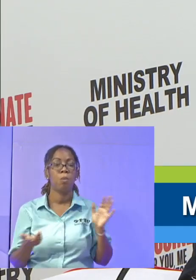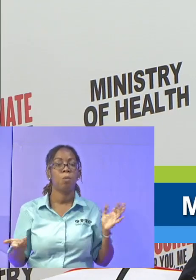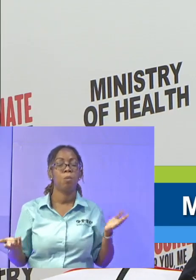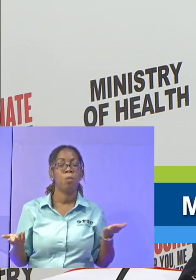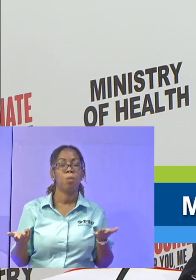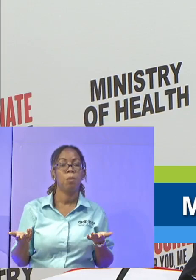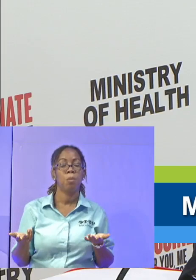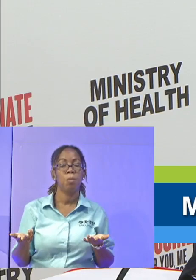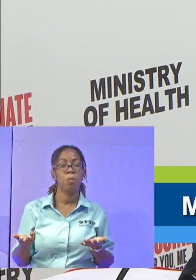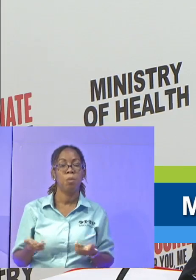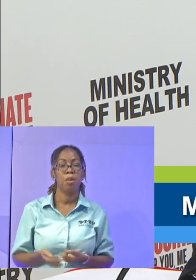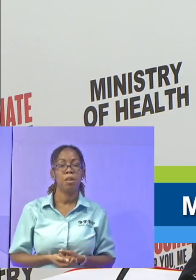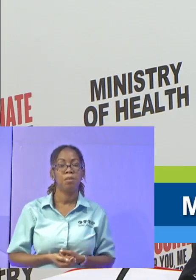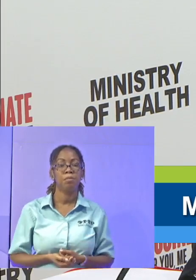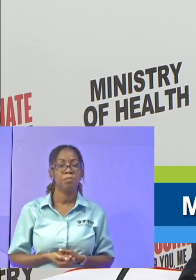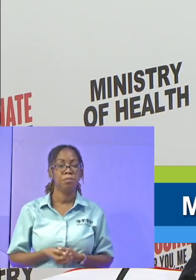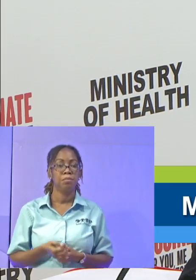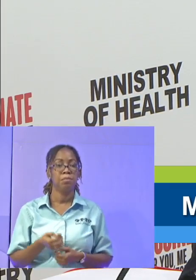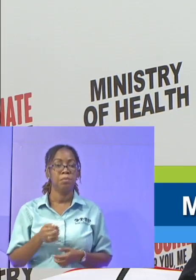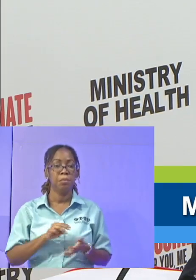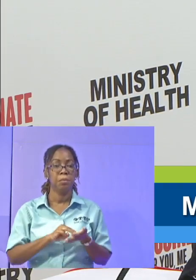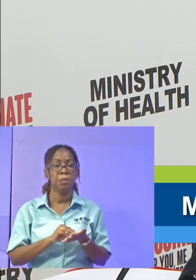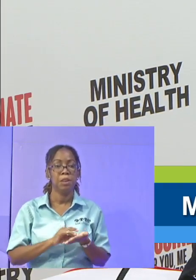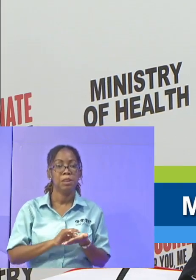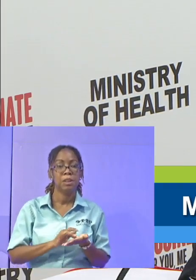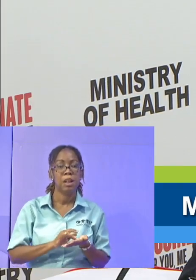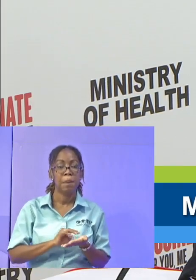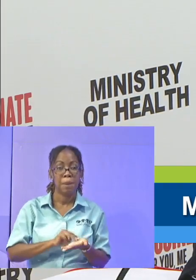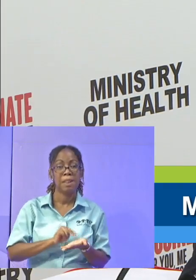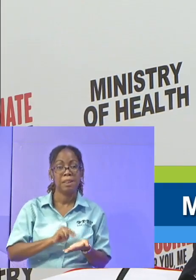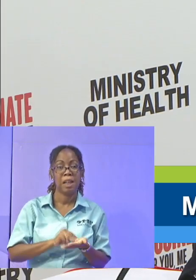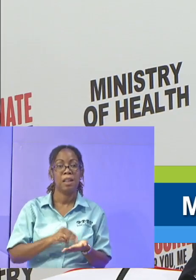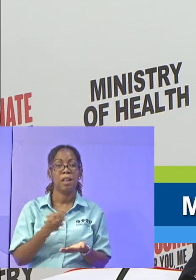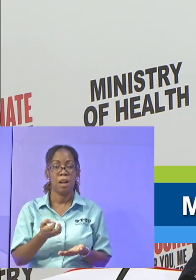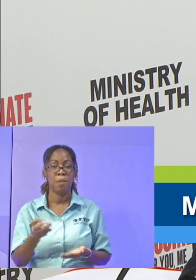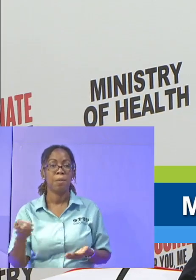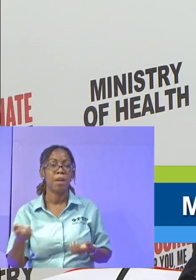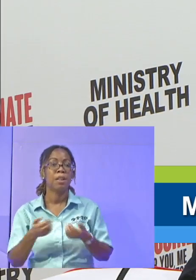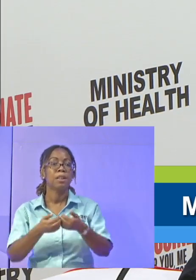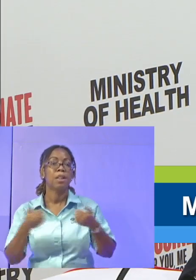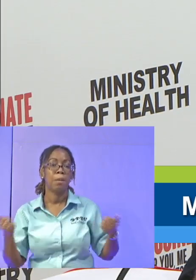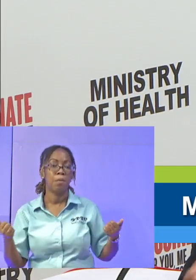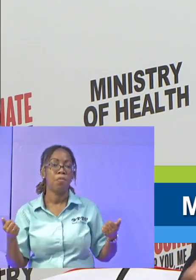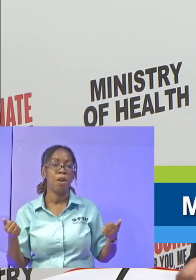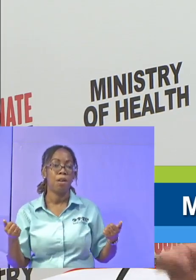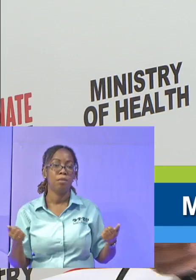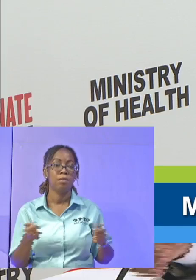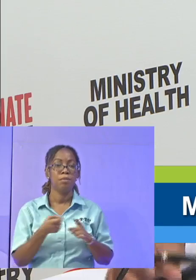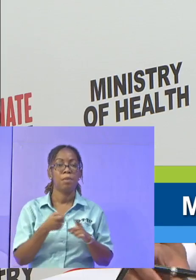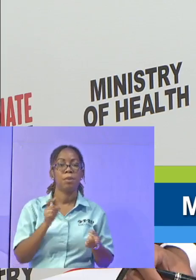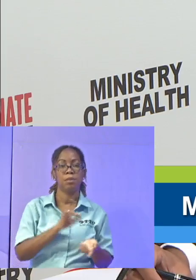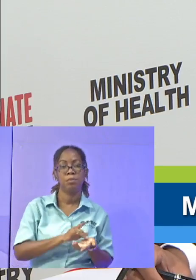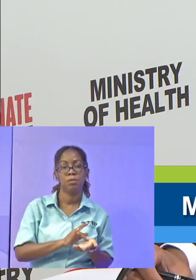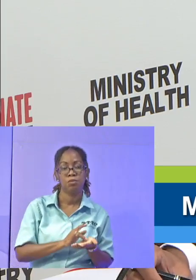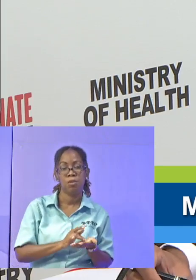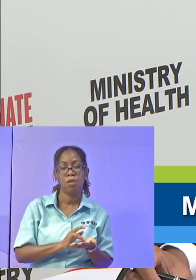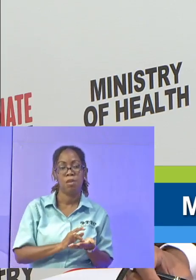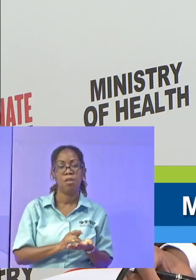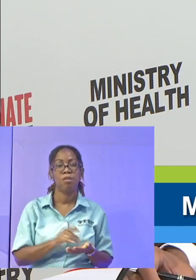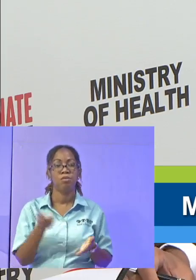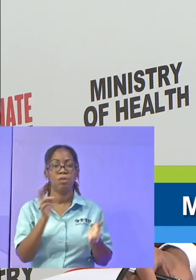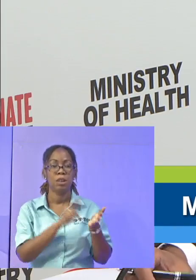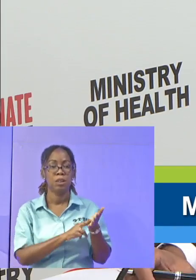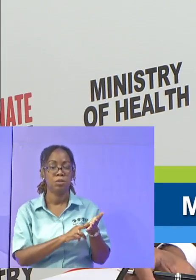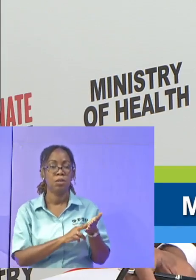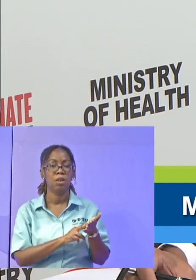from the Food and Drug, is a separate part of the Food and Drug Act that deals with medical devices as opposed to drug registration. So the Director of